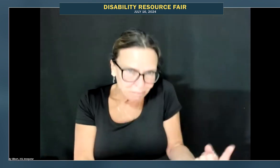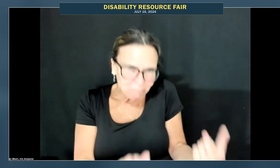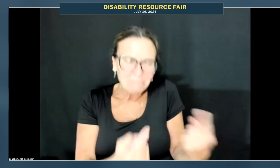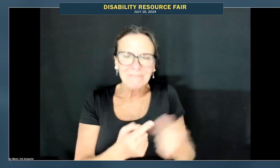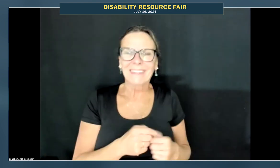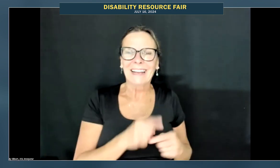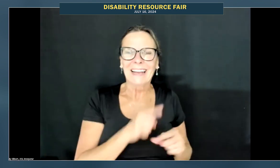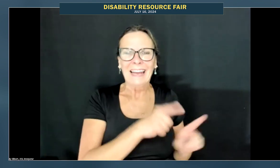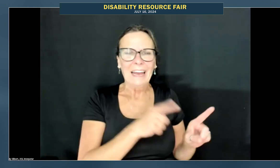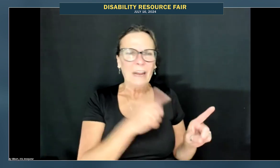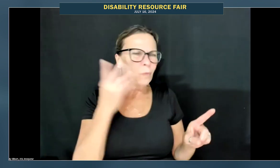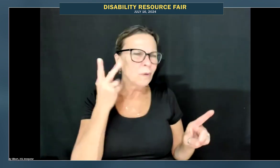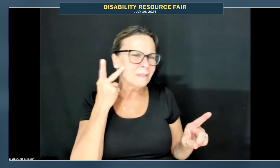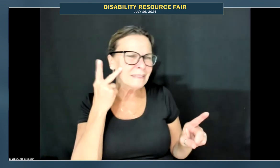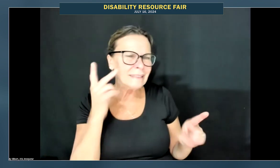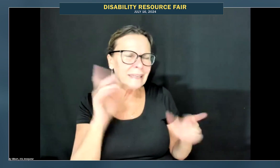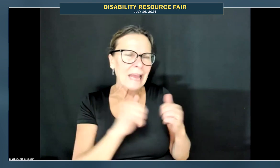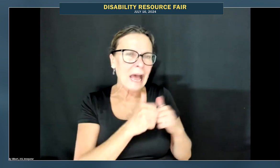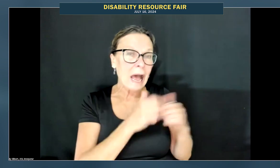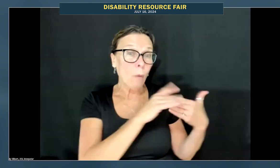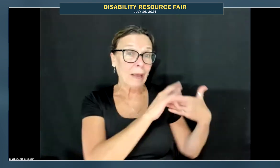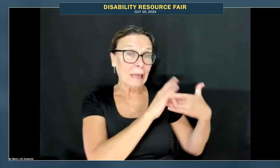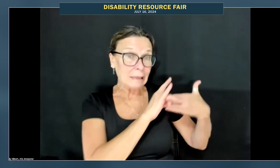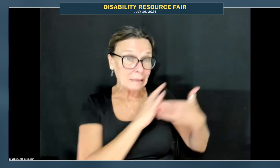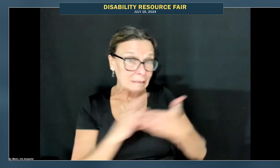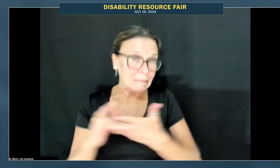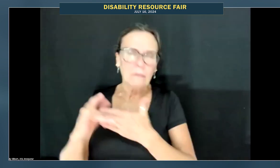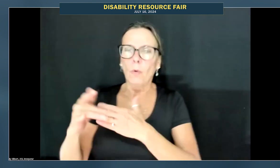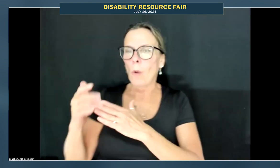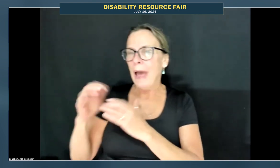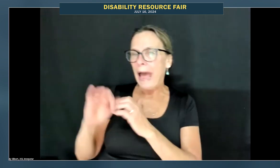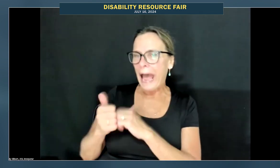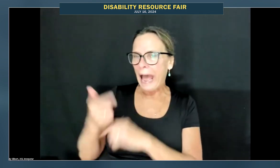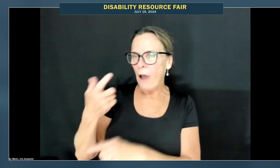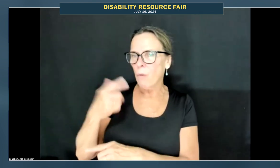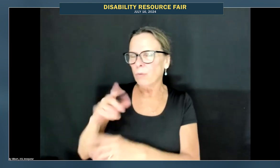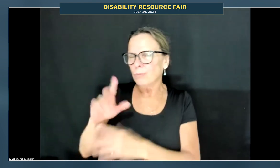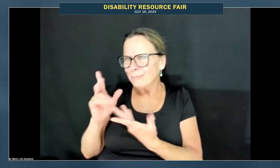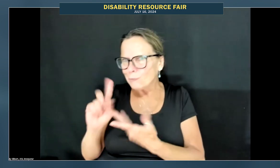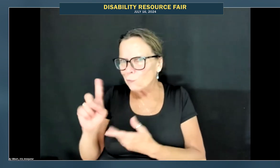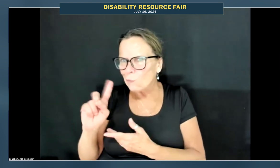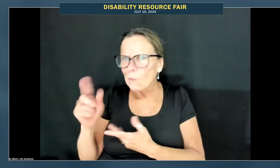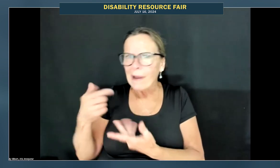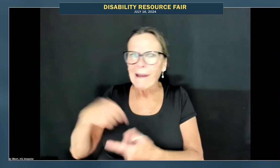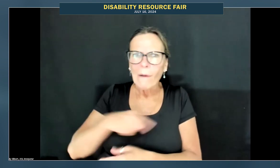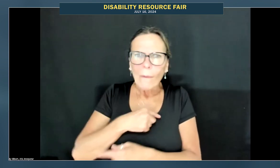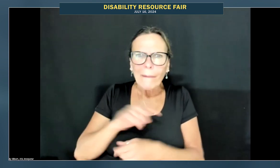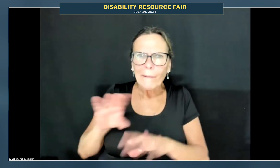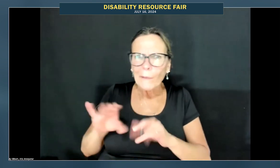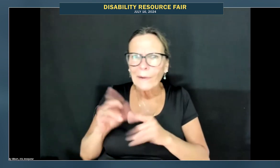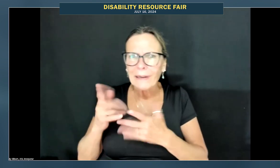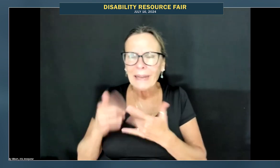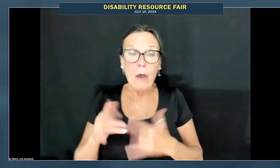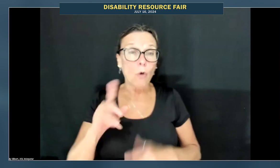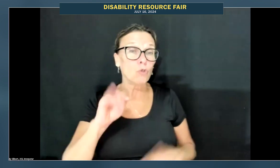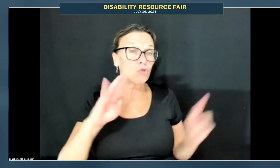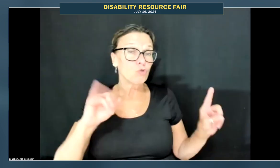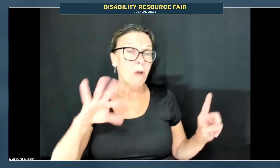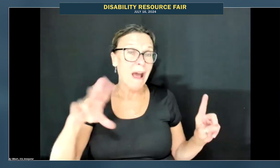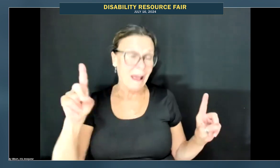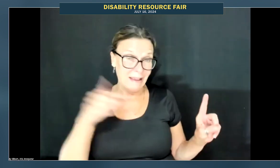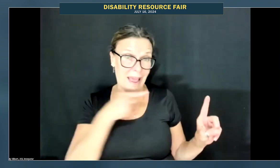segues into where we're at now with this commission. I run a program called Triad on behalf of Sheriff